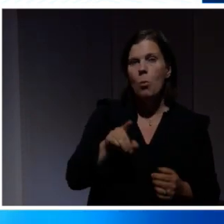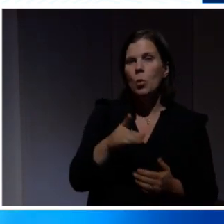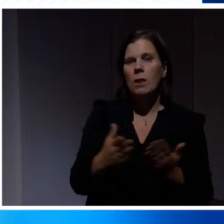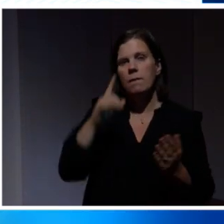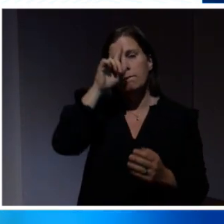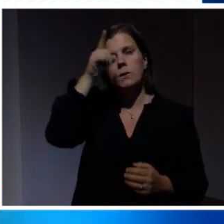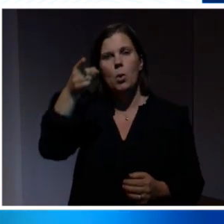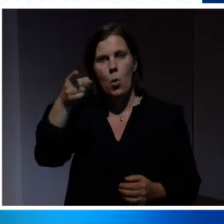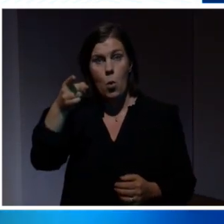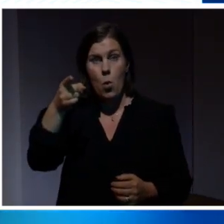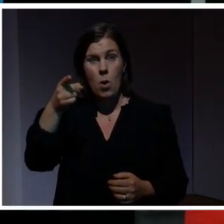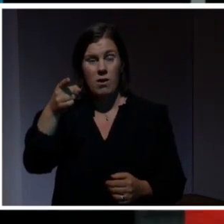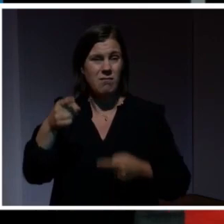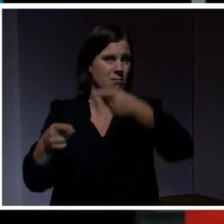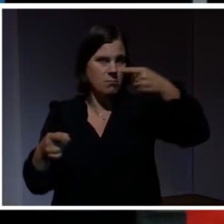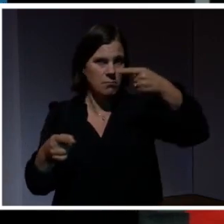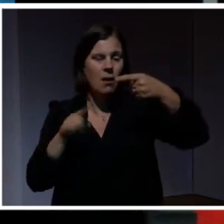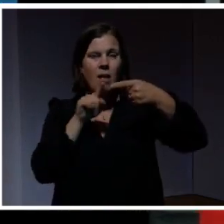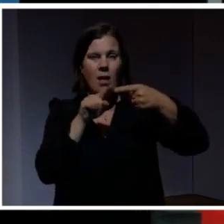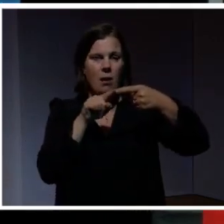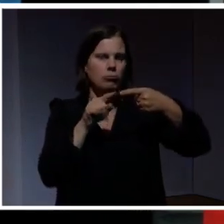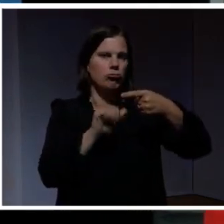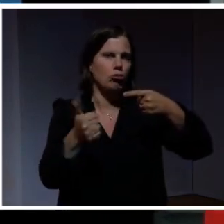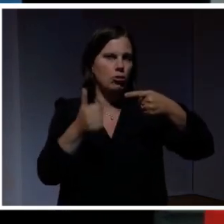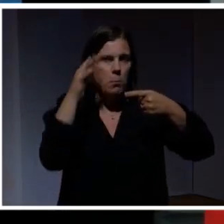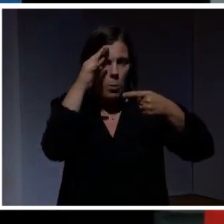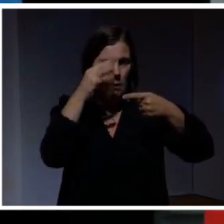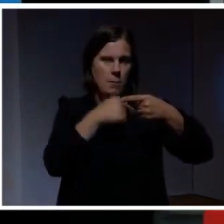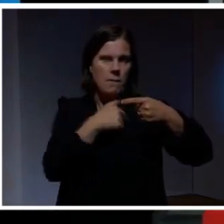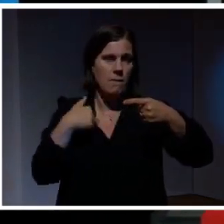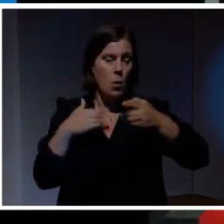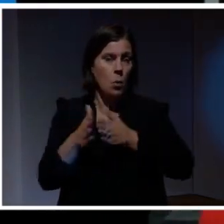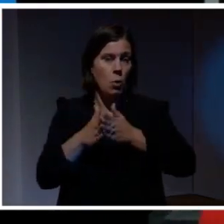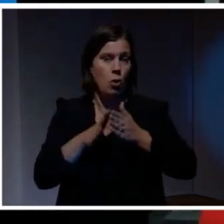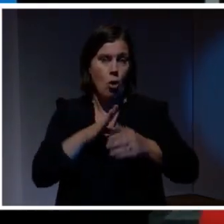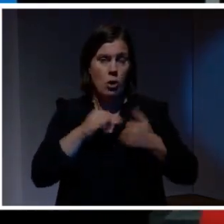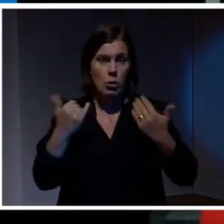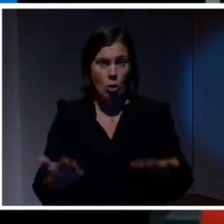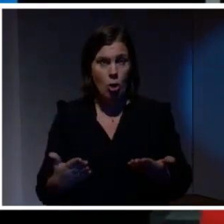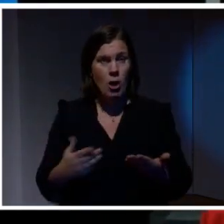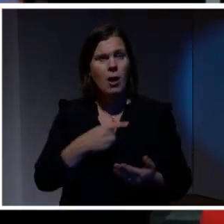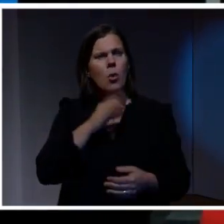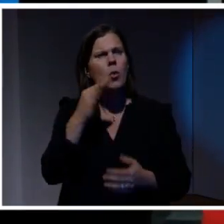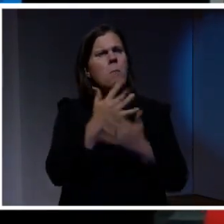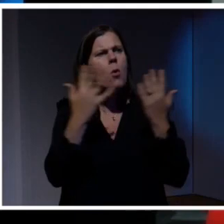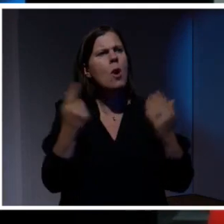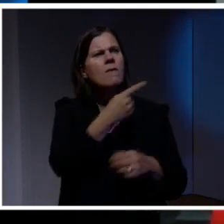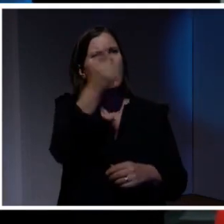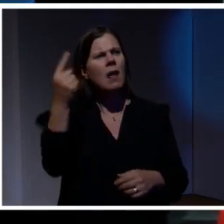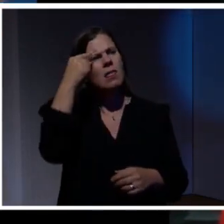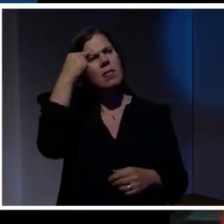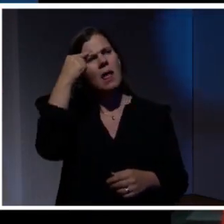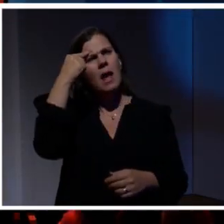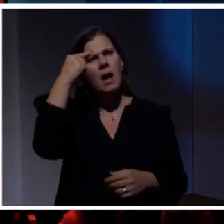it. This is perhaps the biggest problem or challenge we have with AI. So let's just say, show of hands, how many of you think